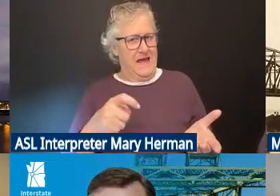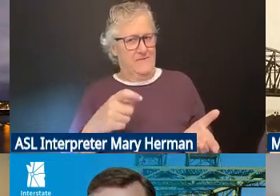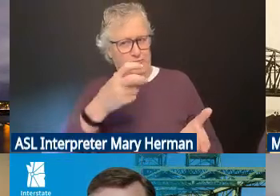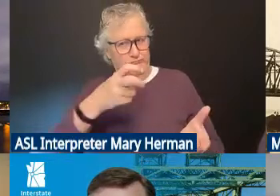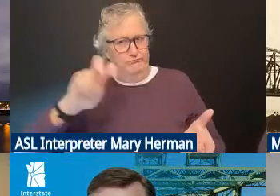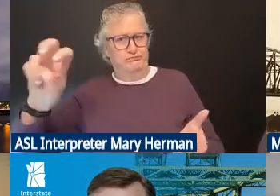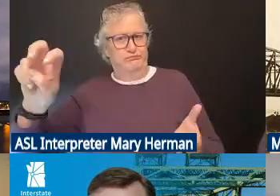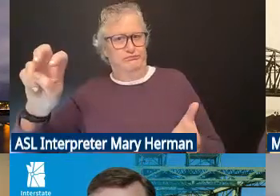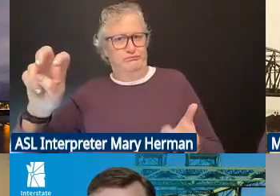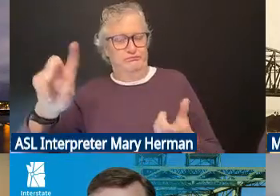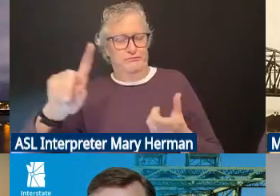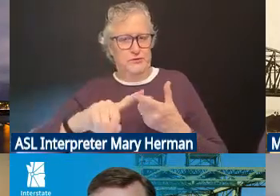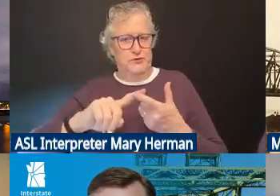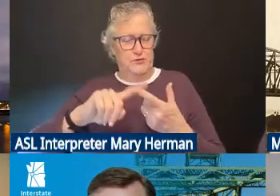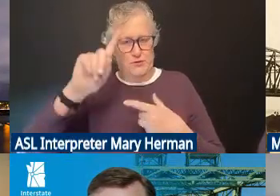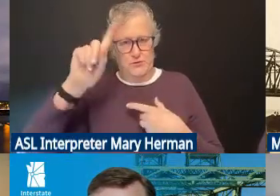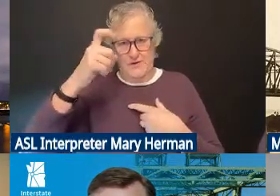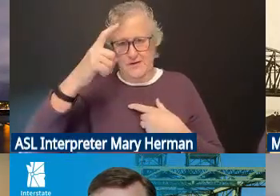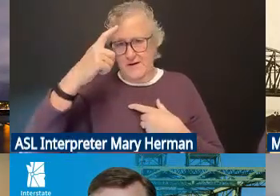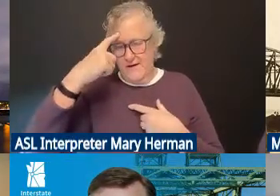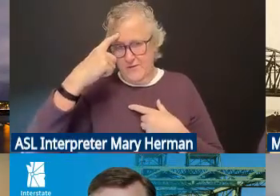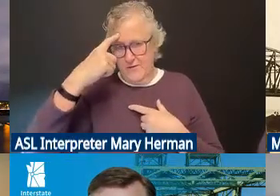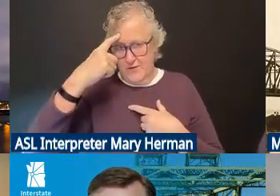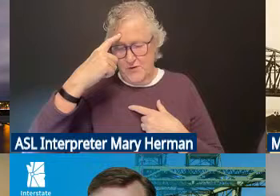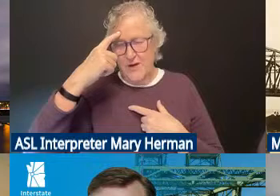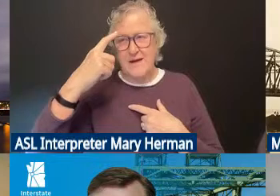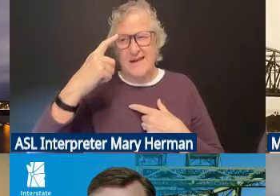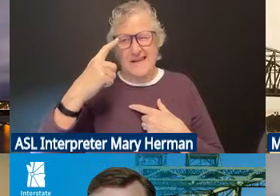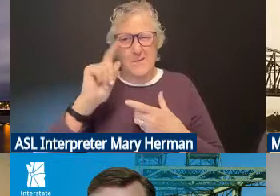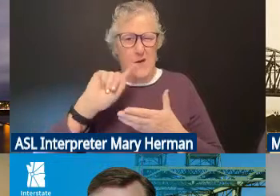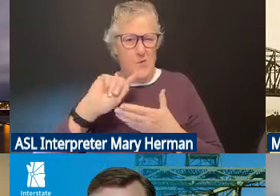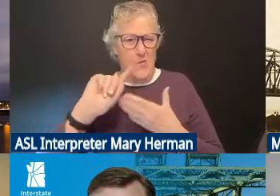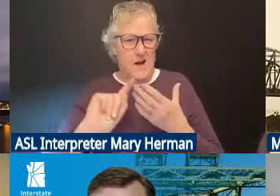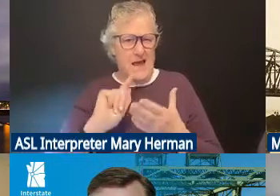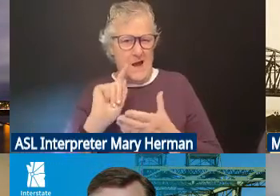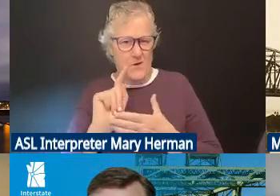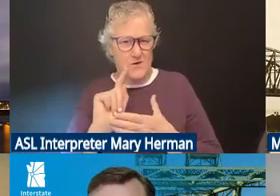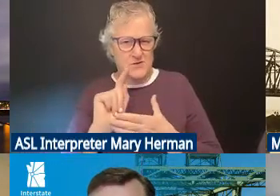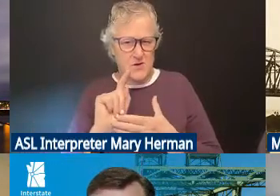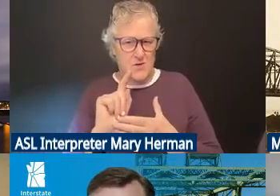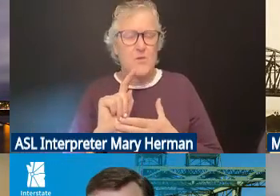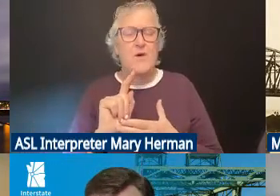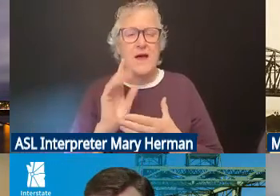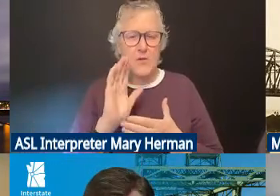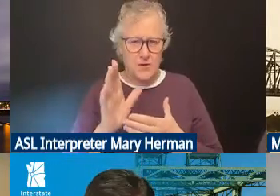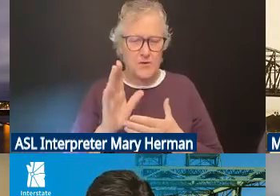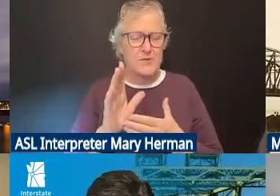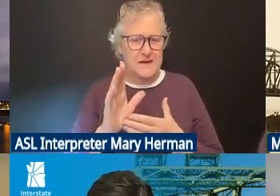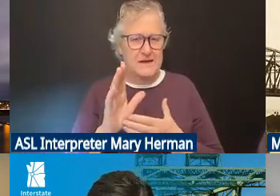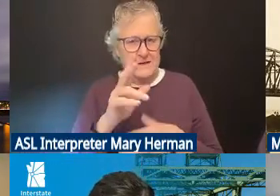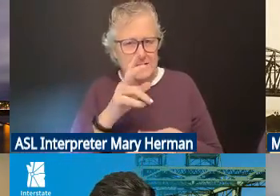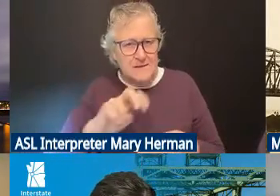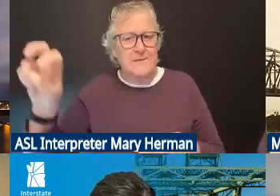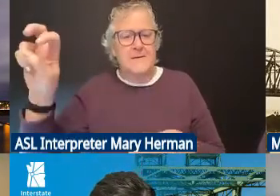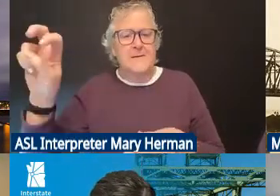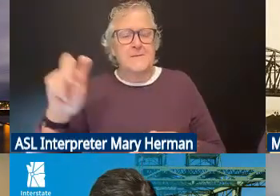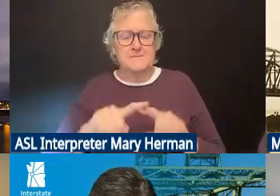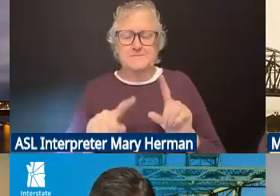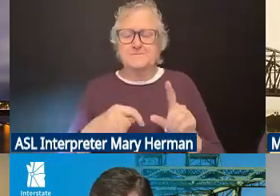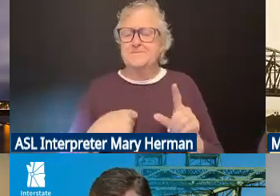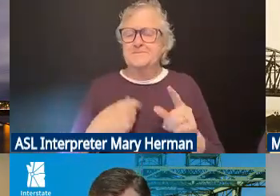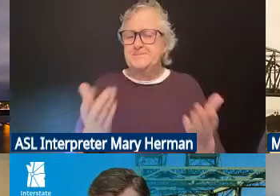later in about an hour, so I'll be moving, but happy to be here and participate.